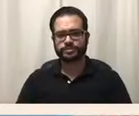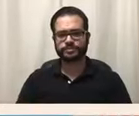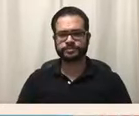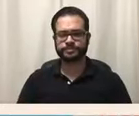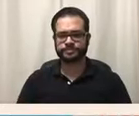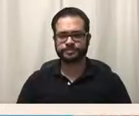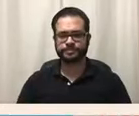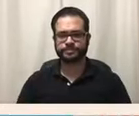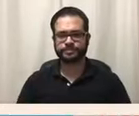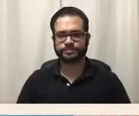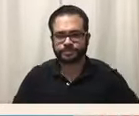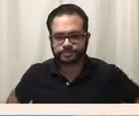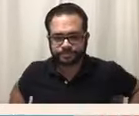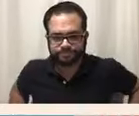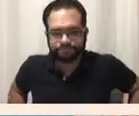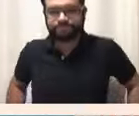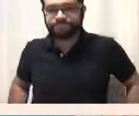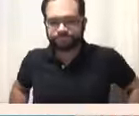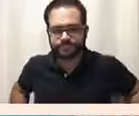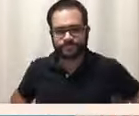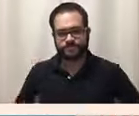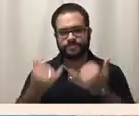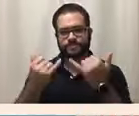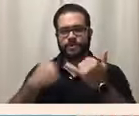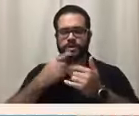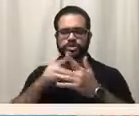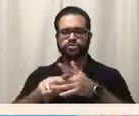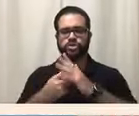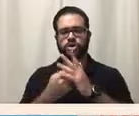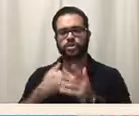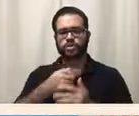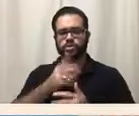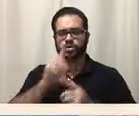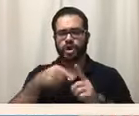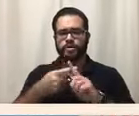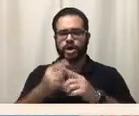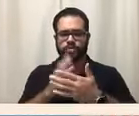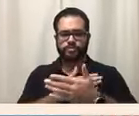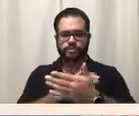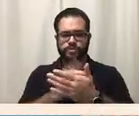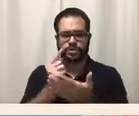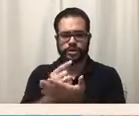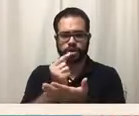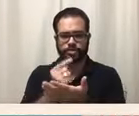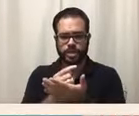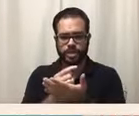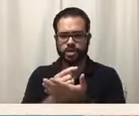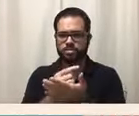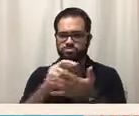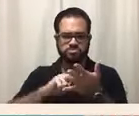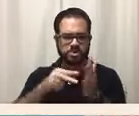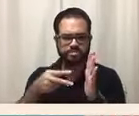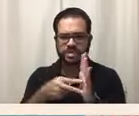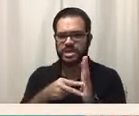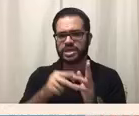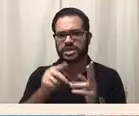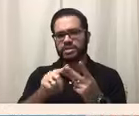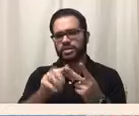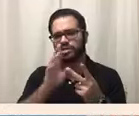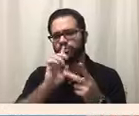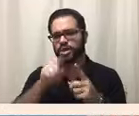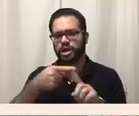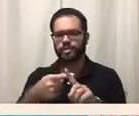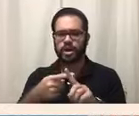So let's get started. We're going to start by talking about music therapy, defining music therapy, talking a little bit about the history